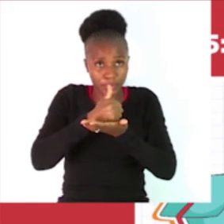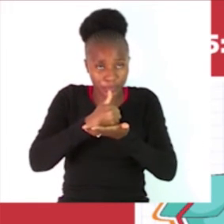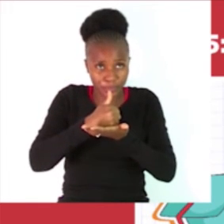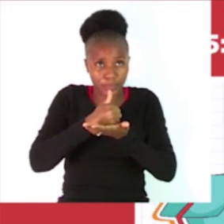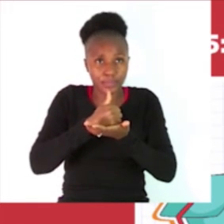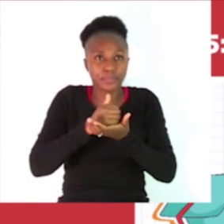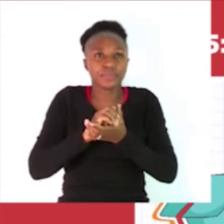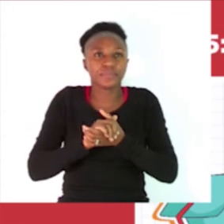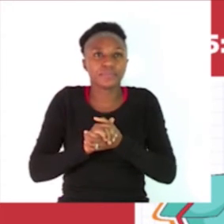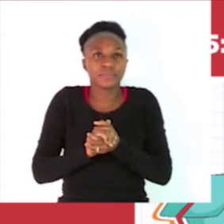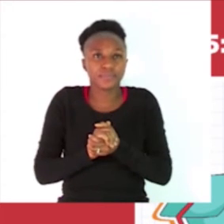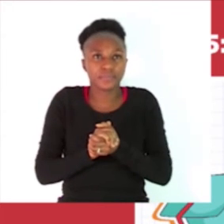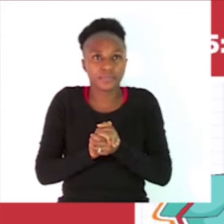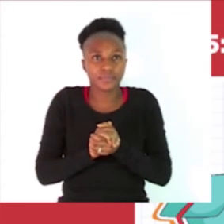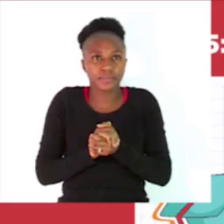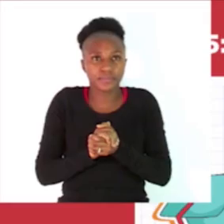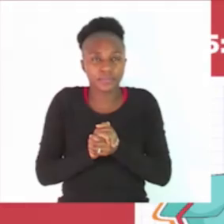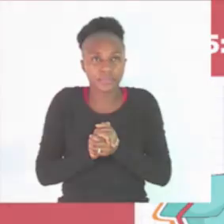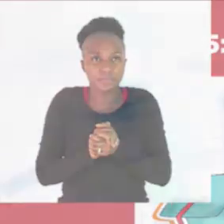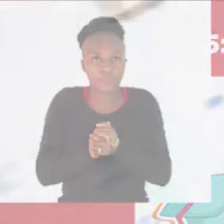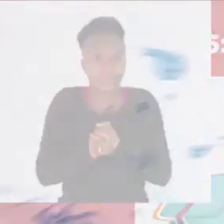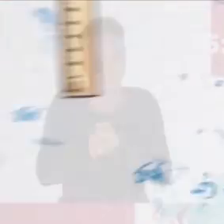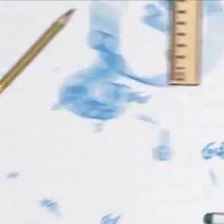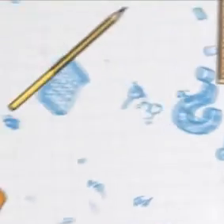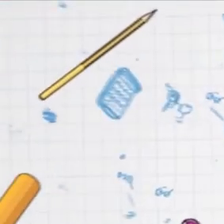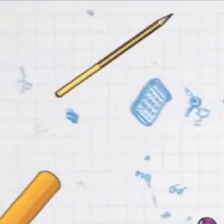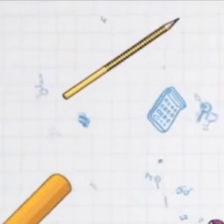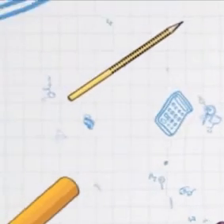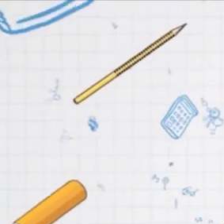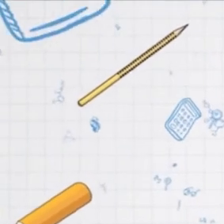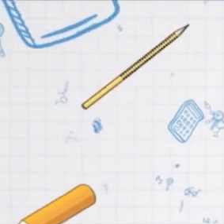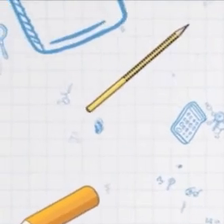okay. So I'm not introducing my lesson.